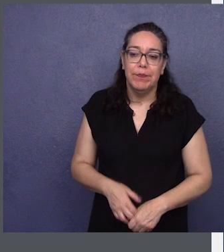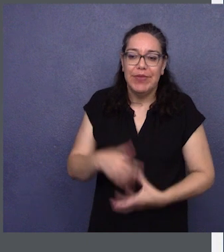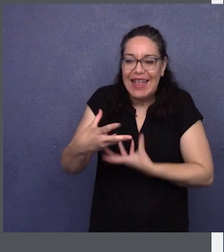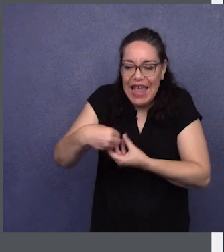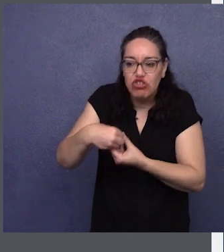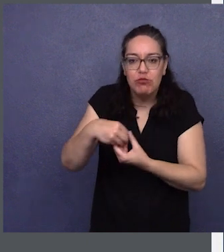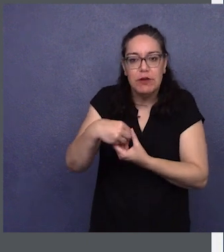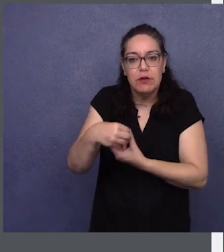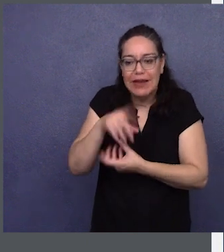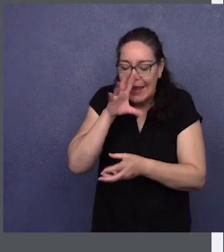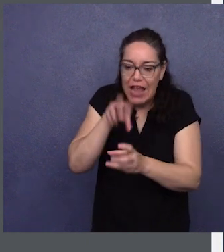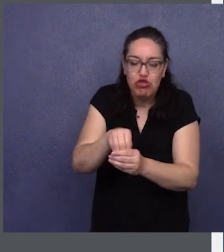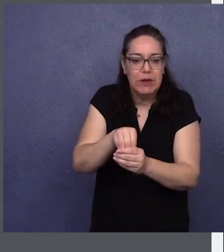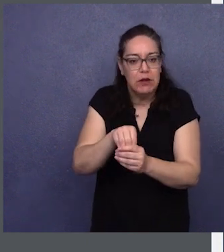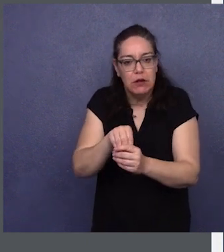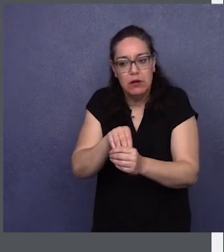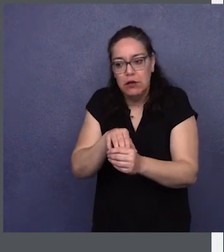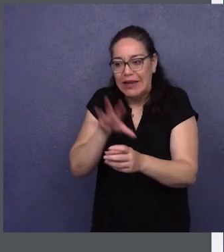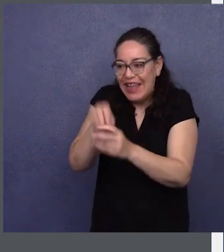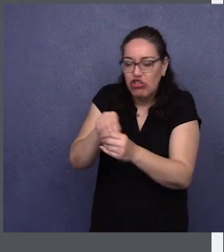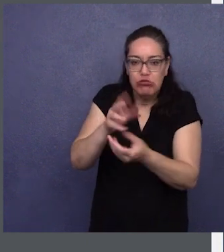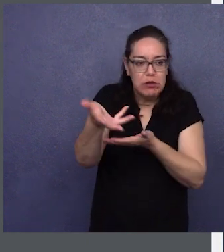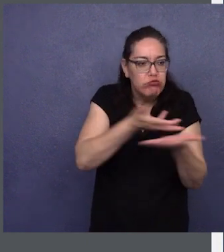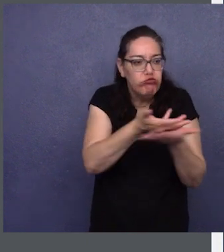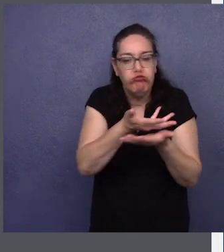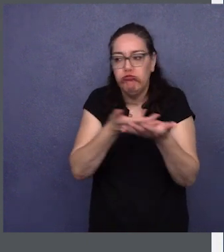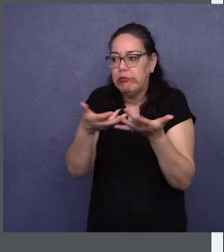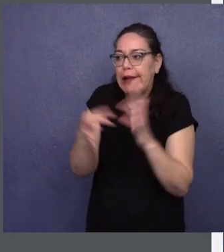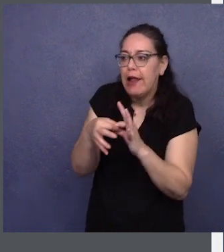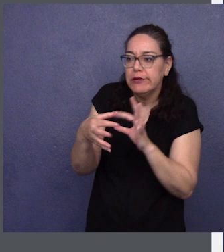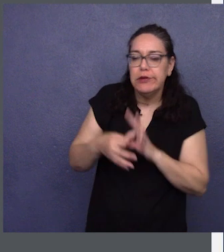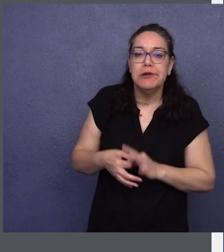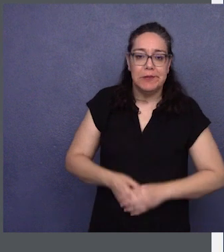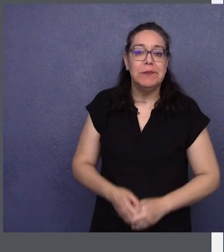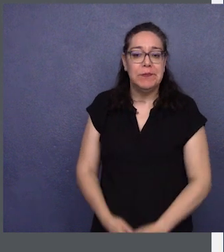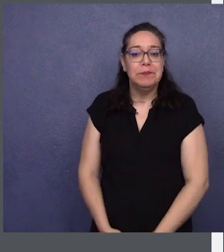Engagement. It's all about engagement and connecting.